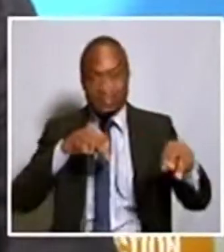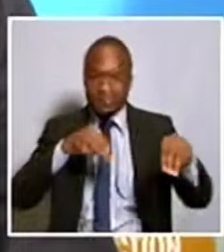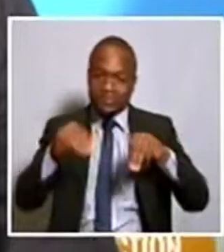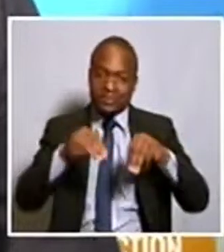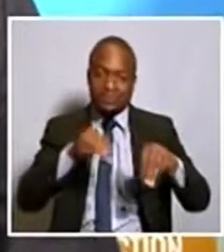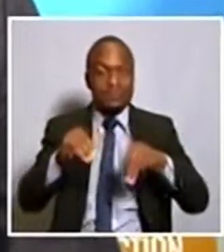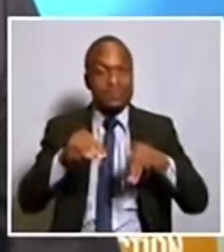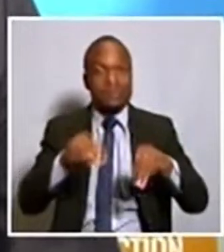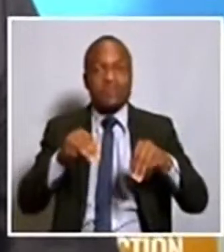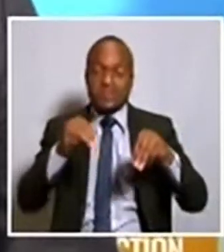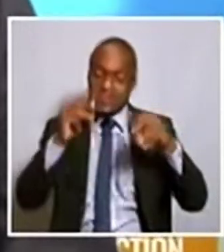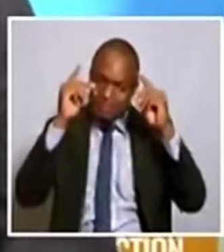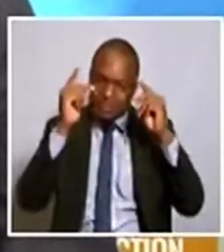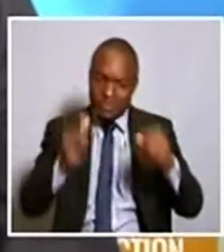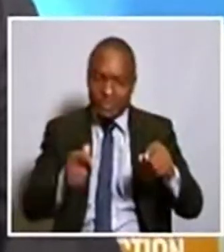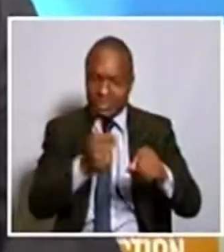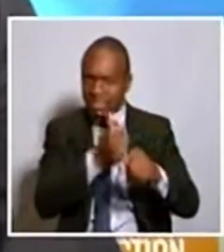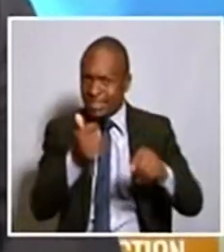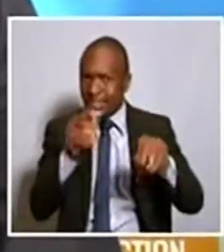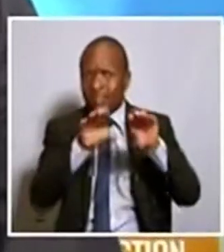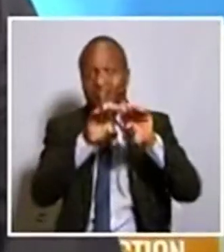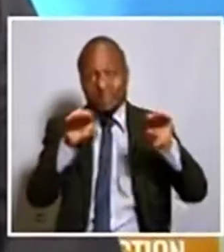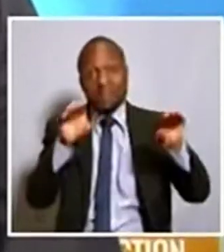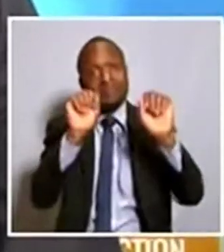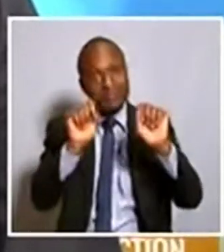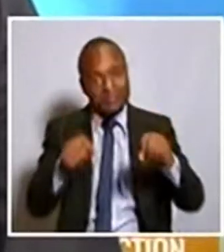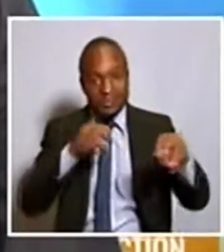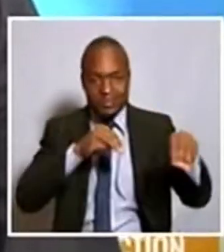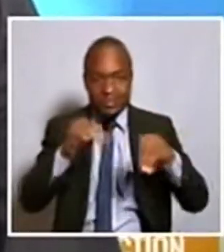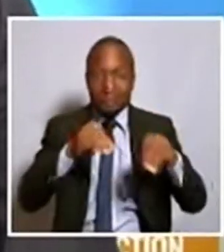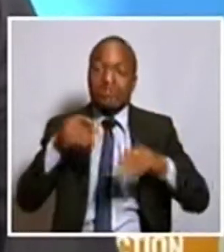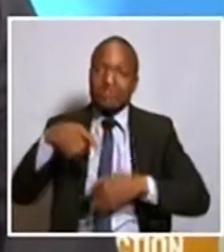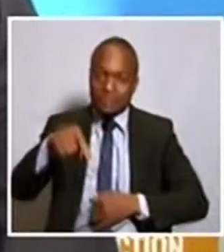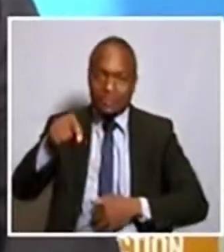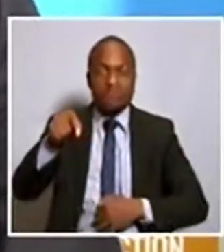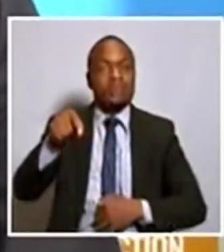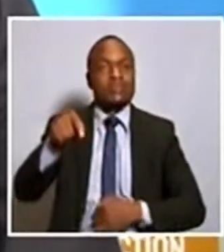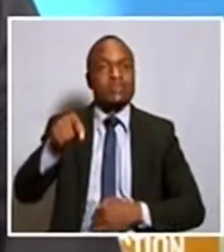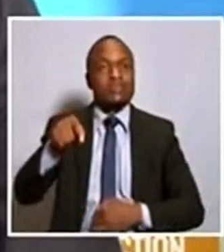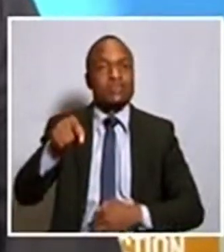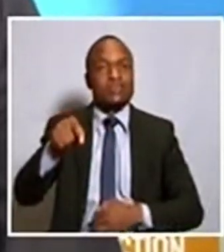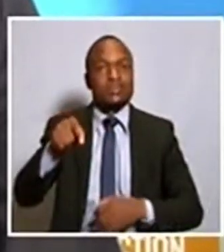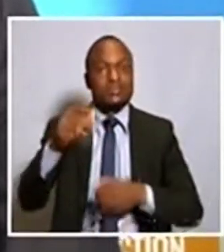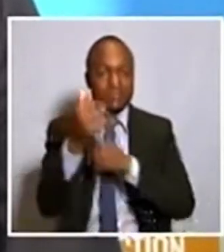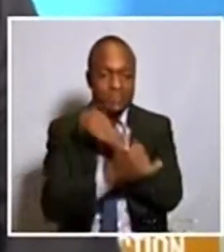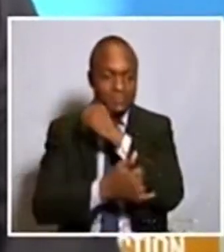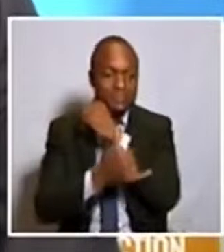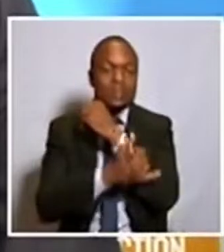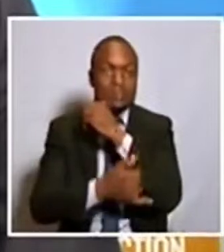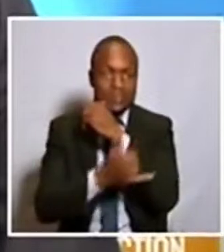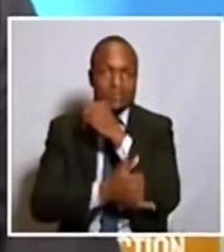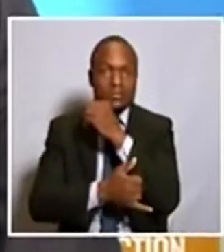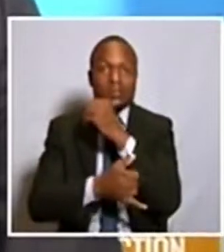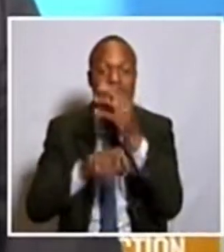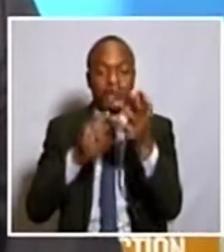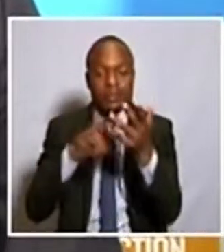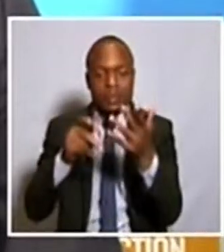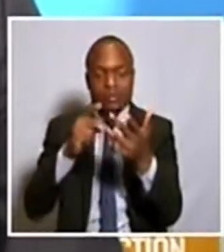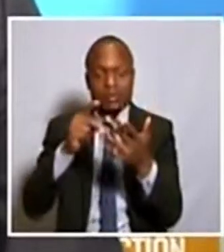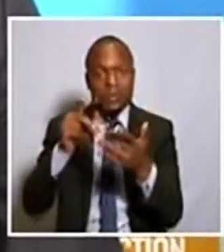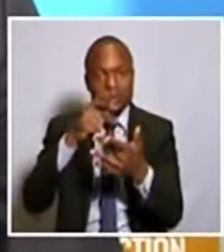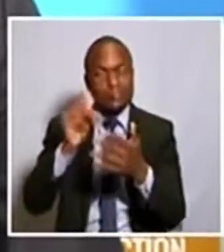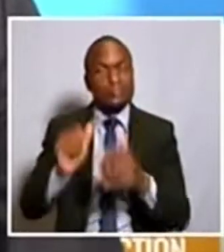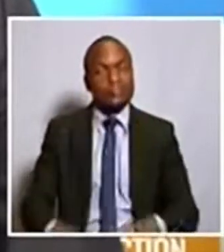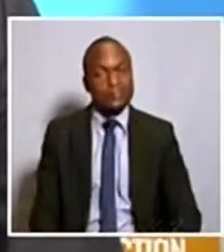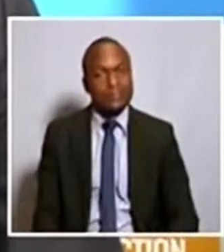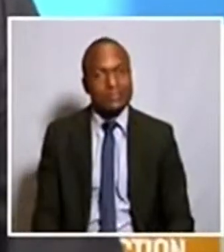least to reach at a certain level where we can manage to sustain our country, our population.